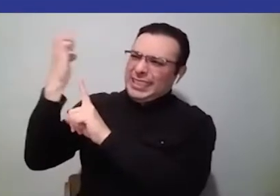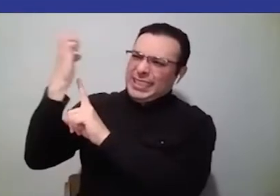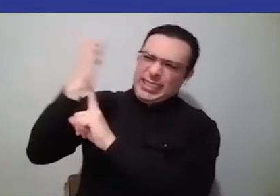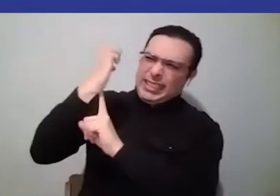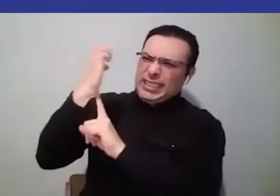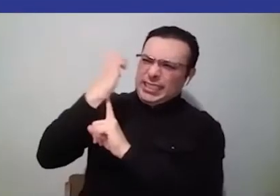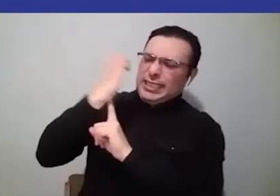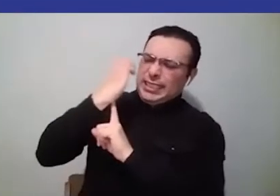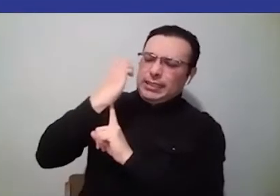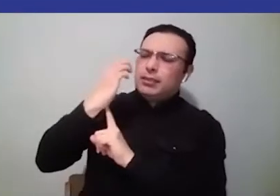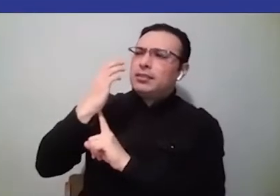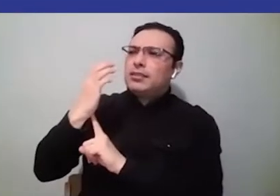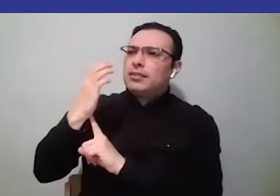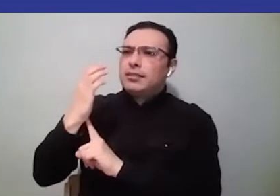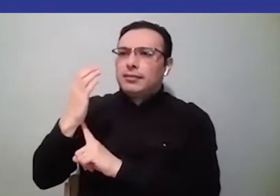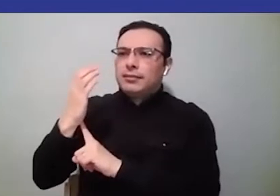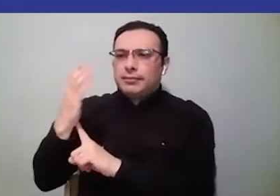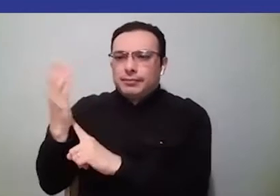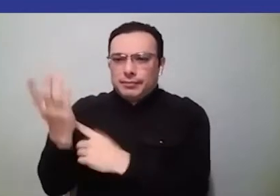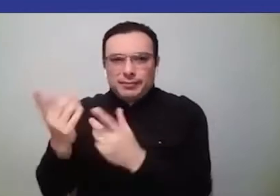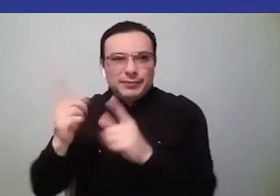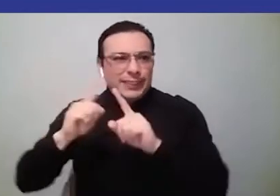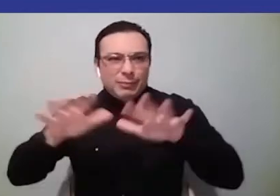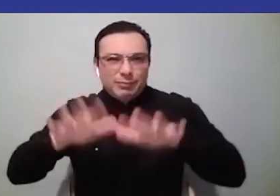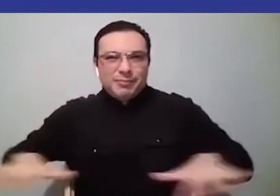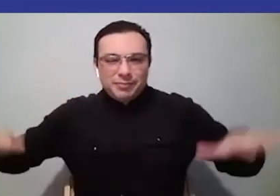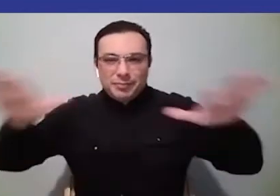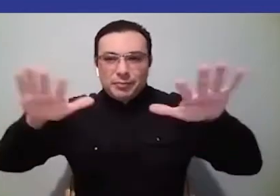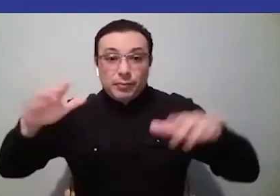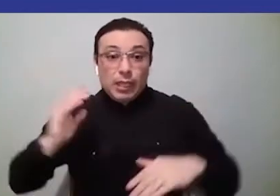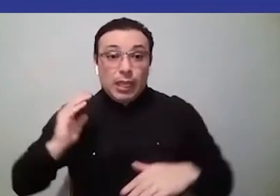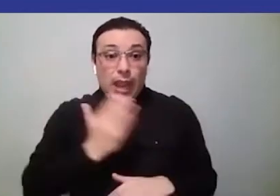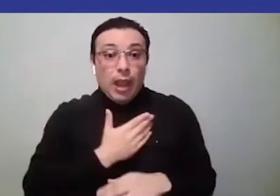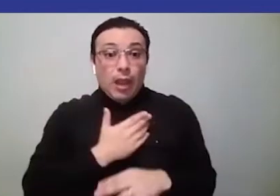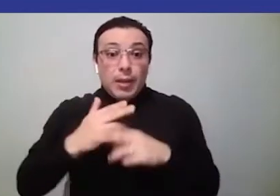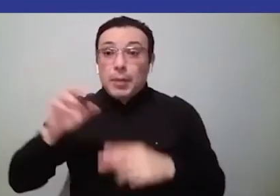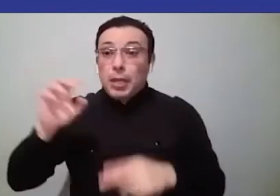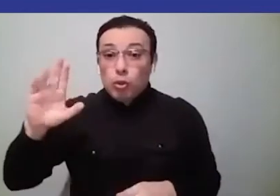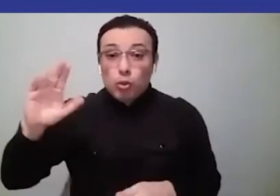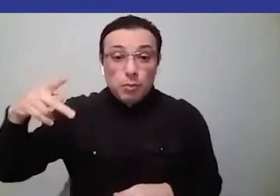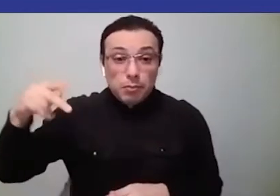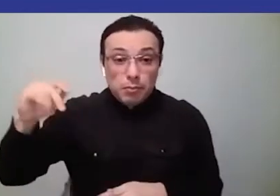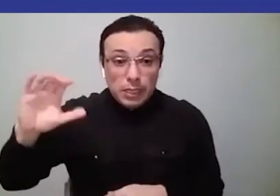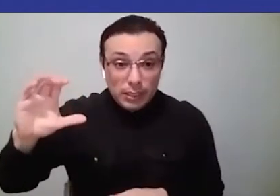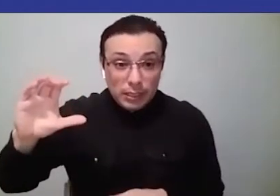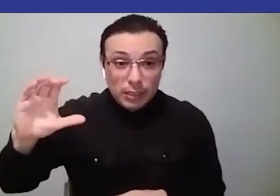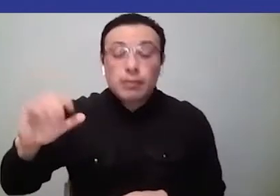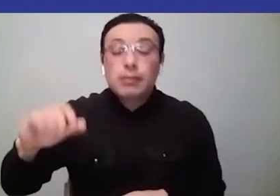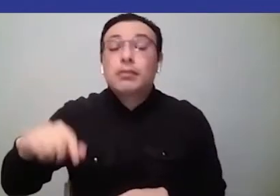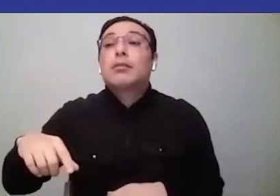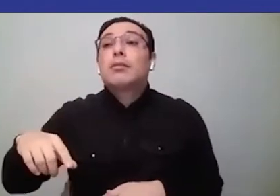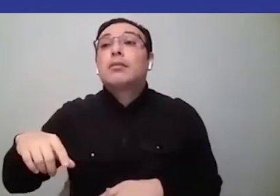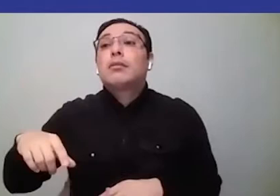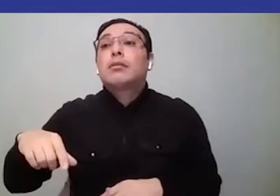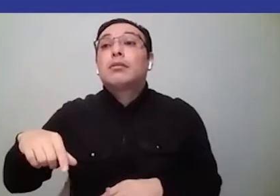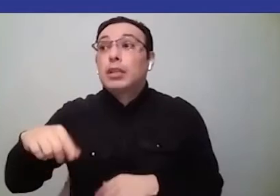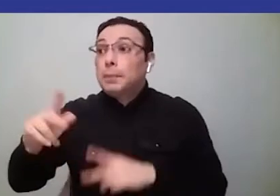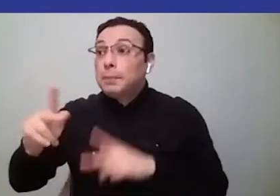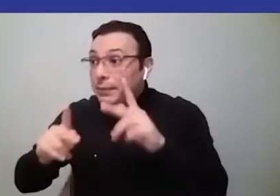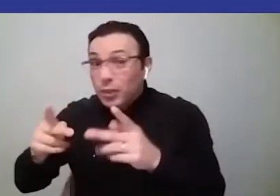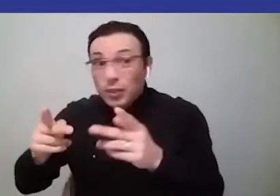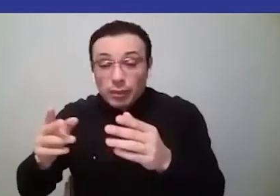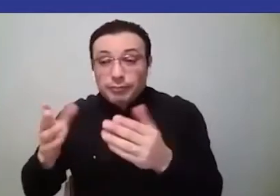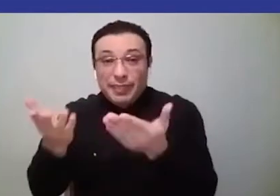as this one. I am Yupik. We call ourselves Yupik. Every ancestor, every belonging in this hall comes from a specific people,